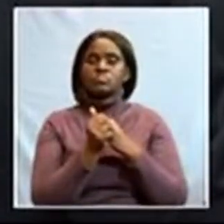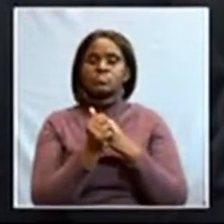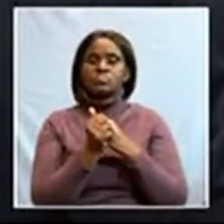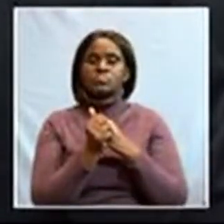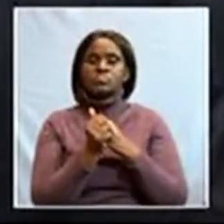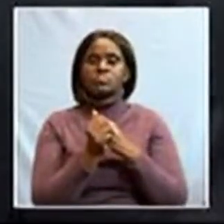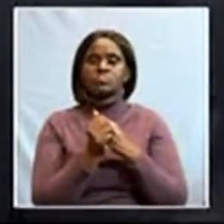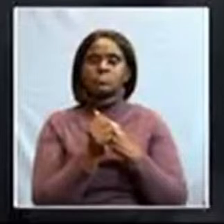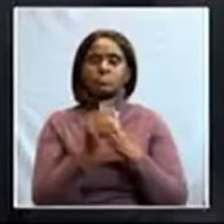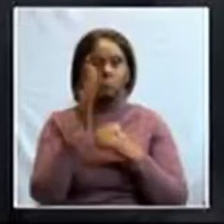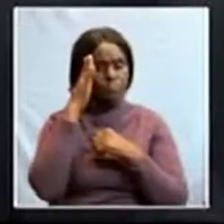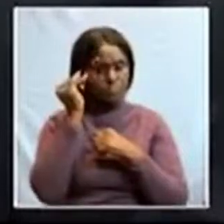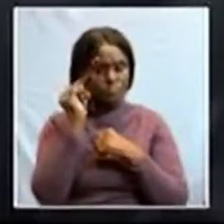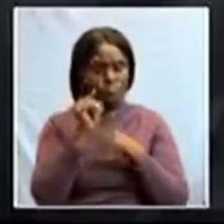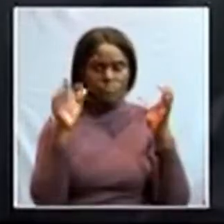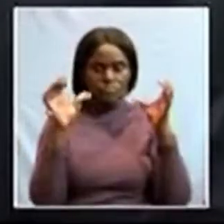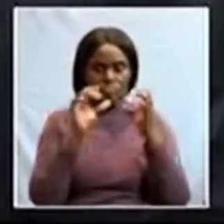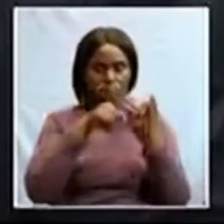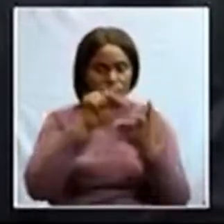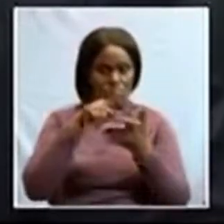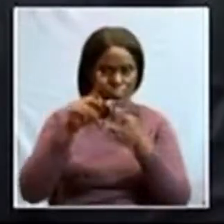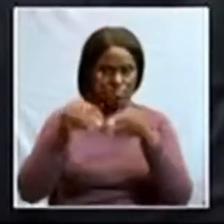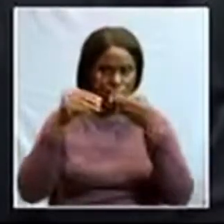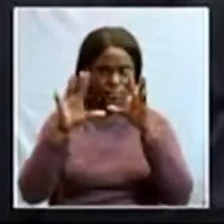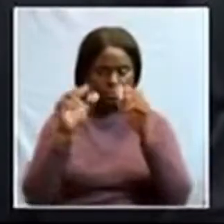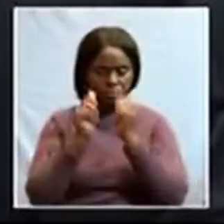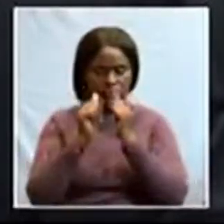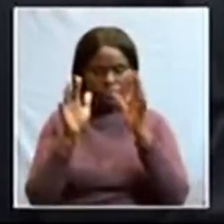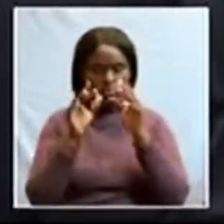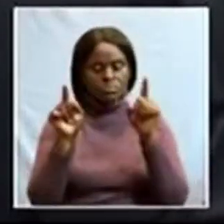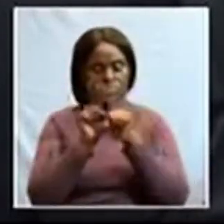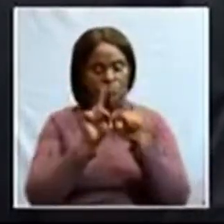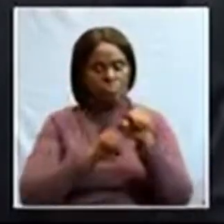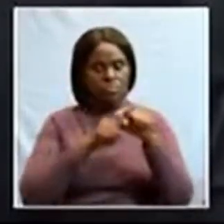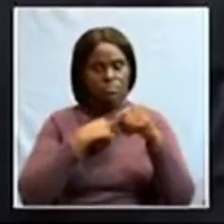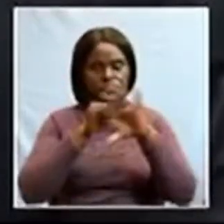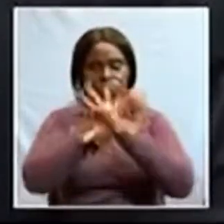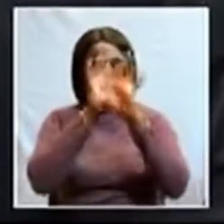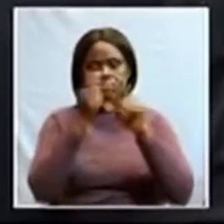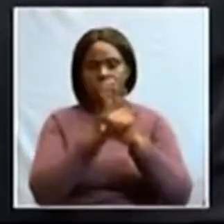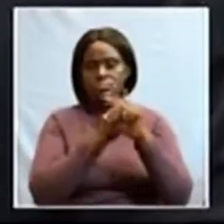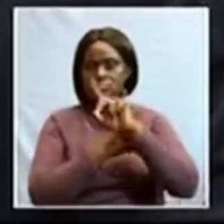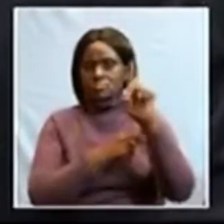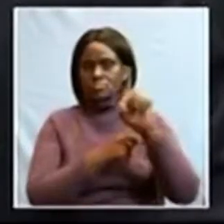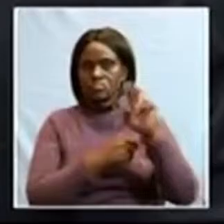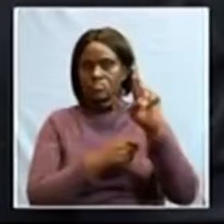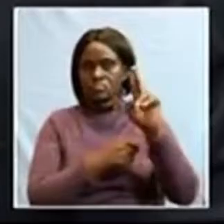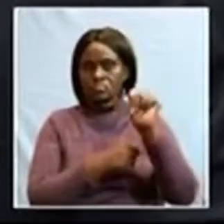is why the council paid suppliers without getting clearance from ZRA.